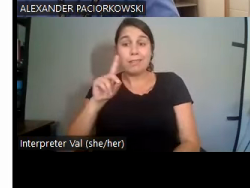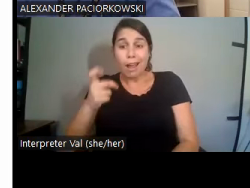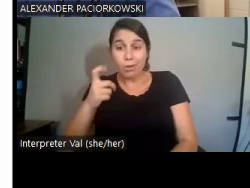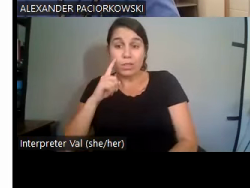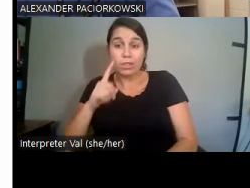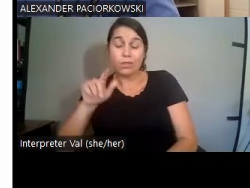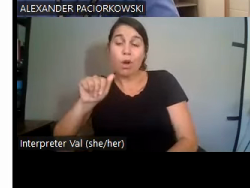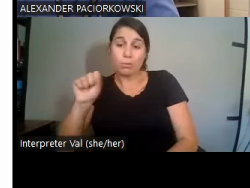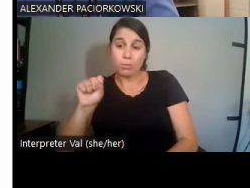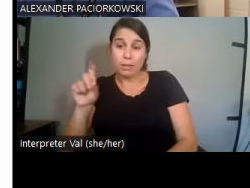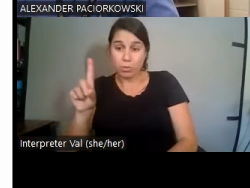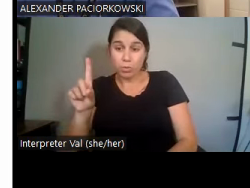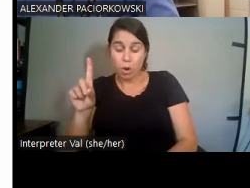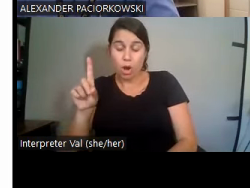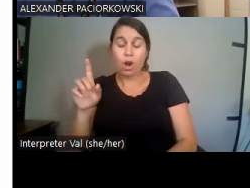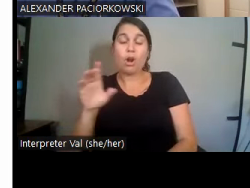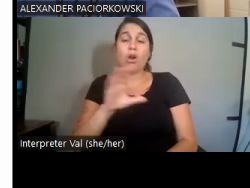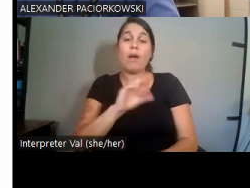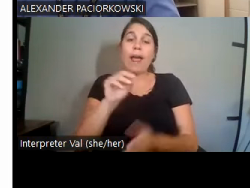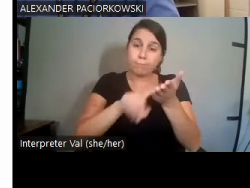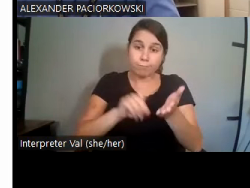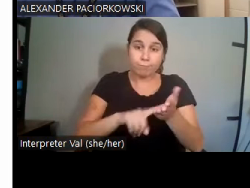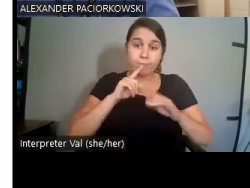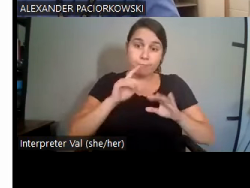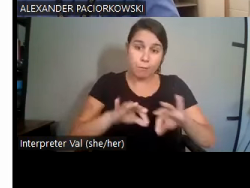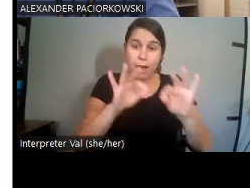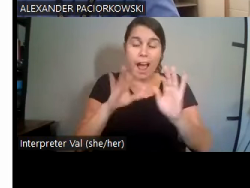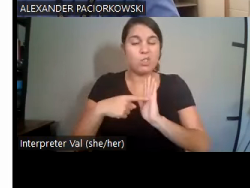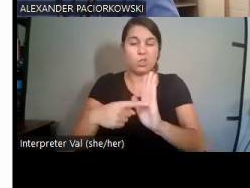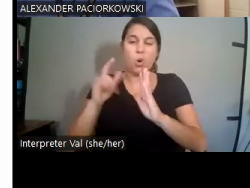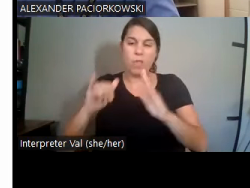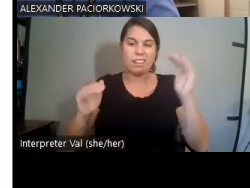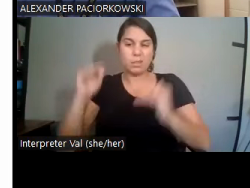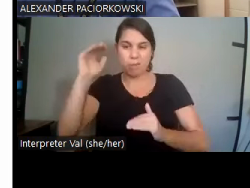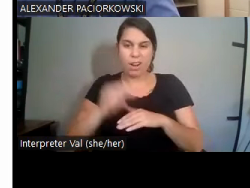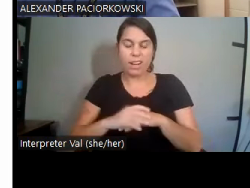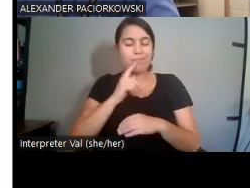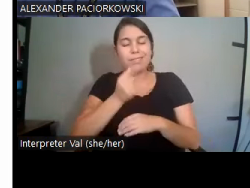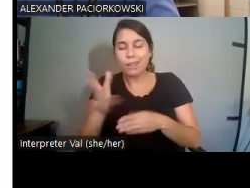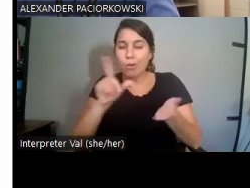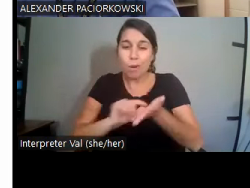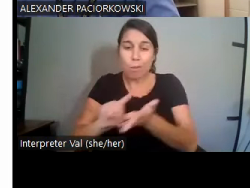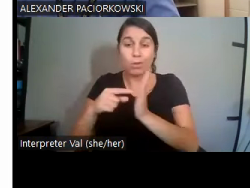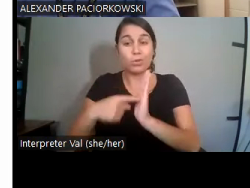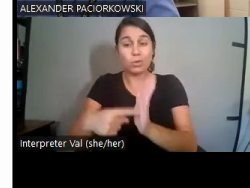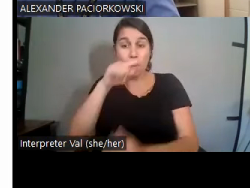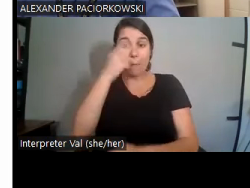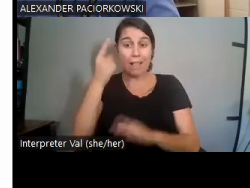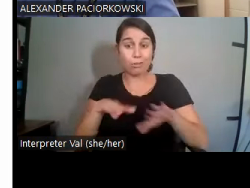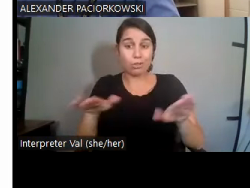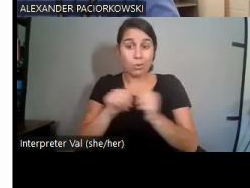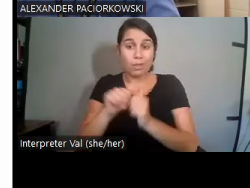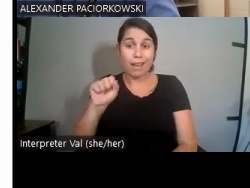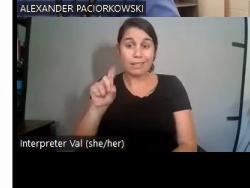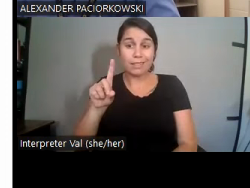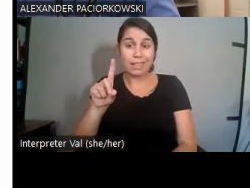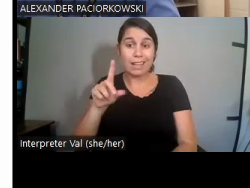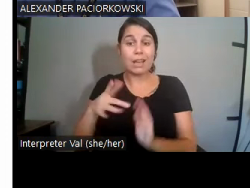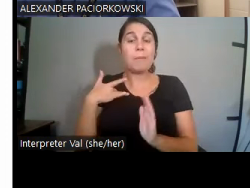autism spectrum disorders. There have been several recent publications illustrating how Black children with autism are diagnosed